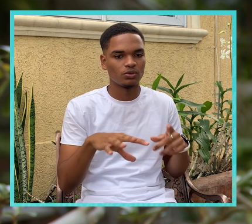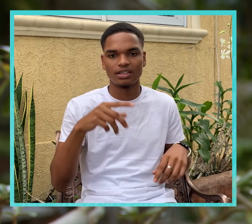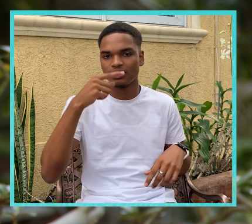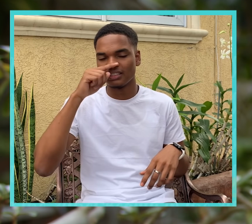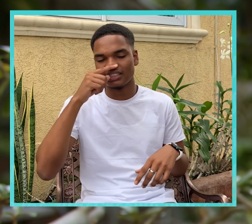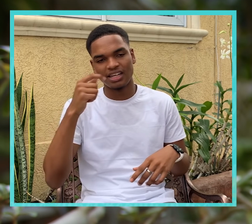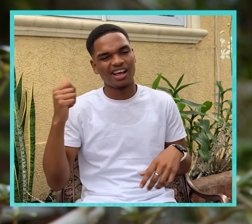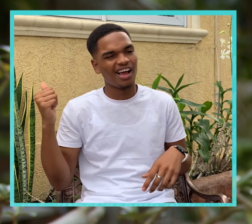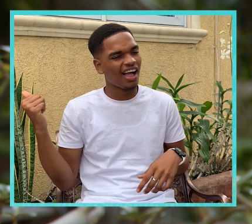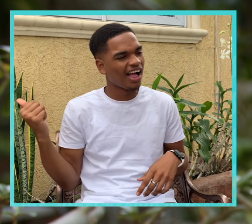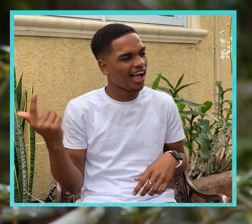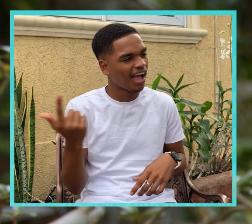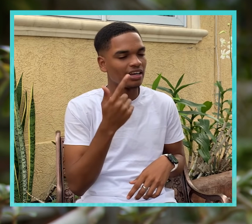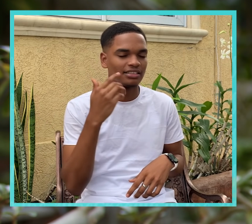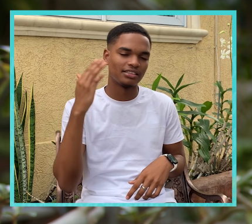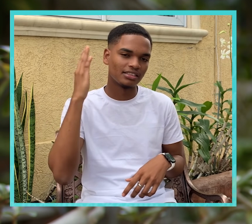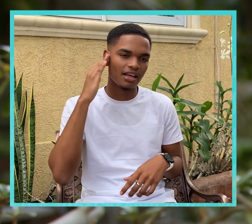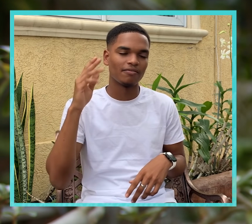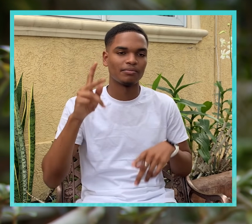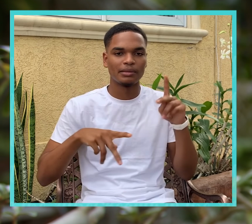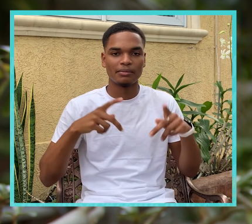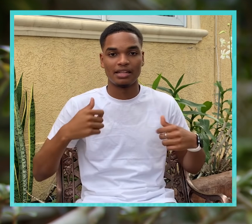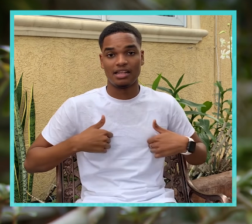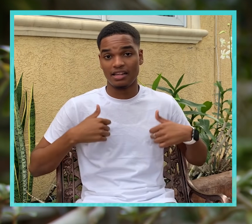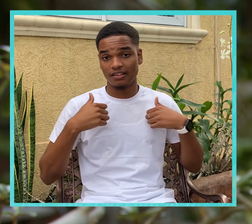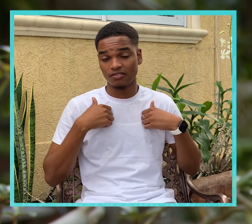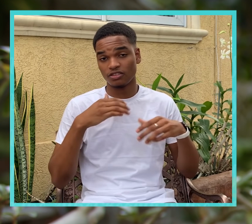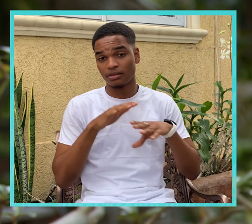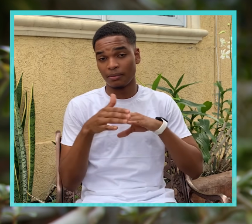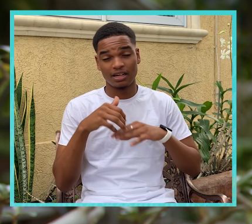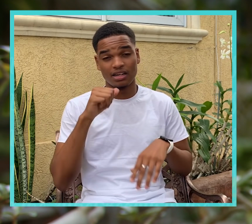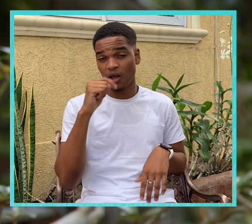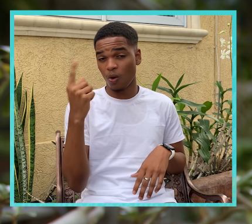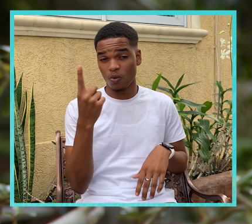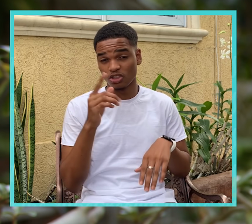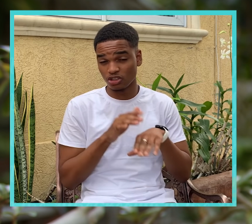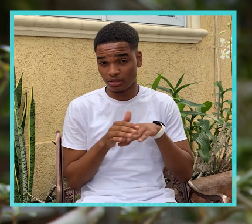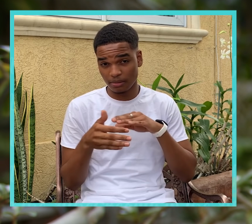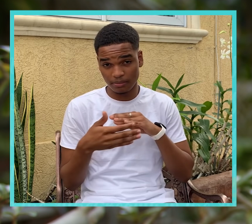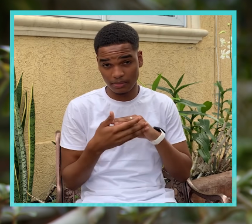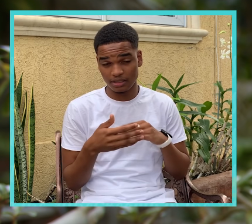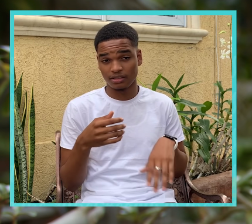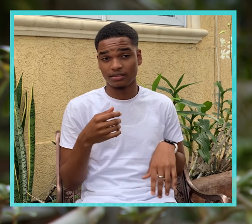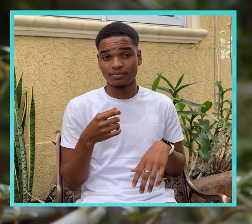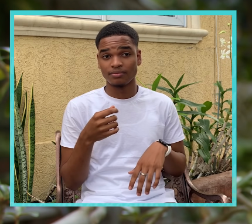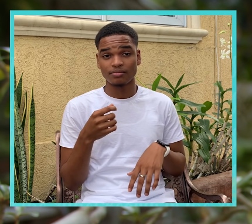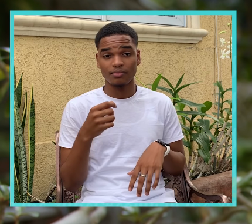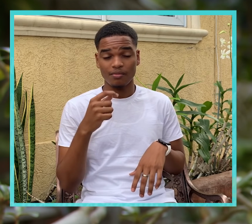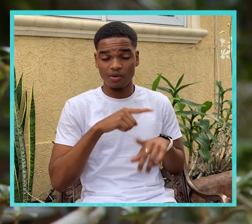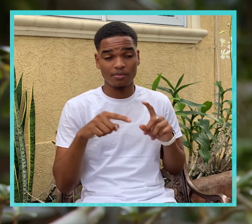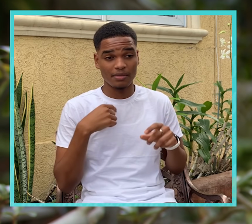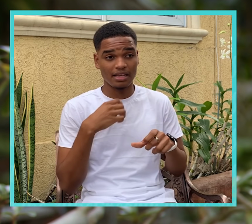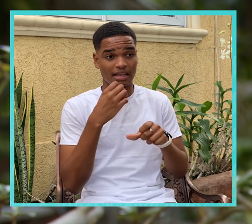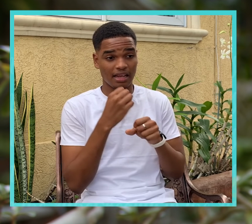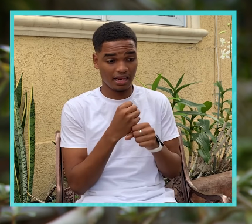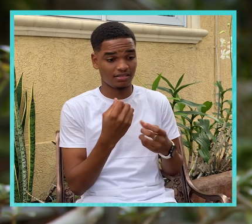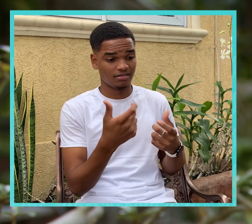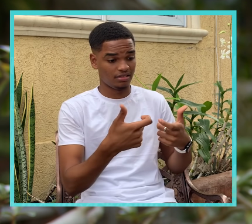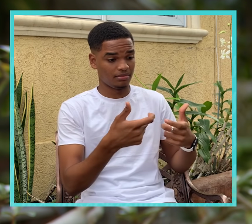Every deaf person who lives in Jamaica, not only Jamaica, you'll be surprised. I get messages from people,